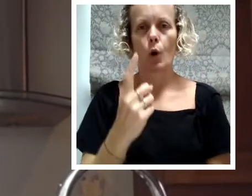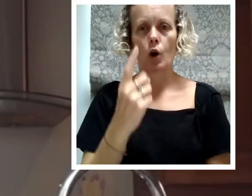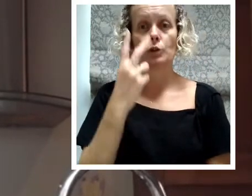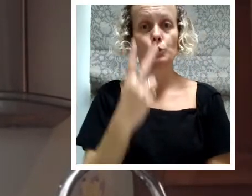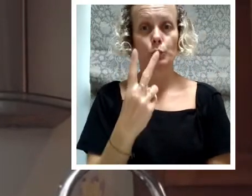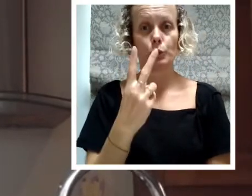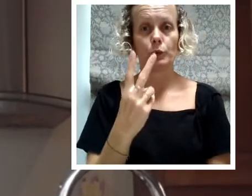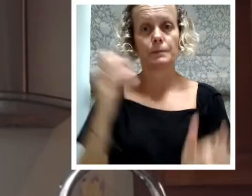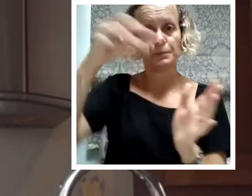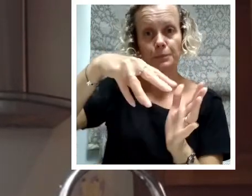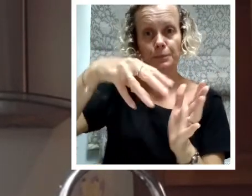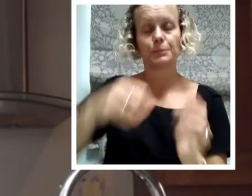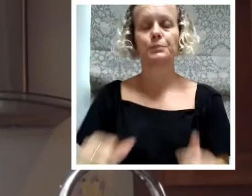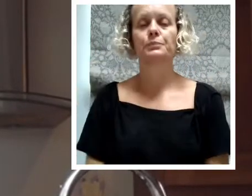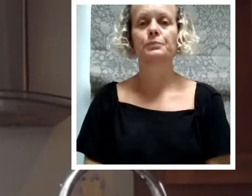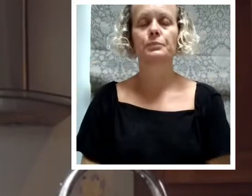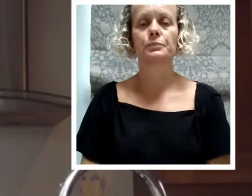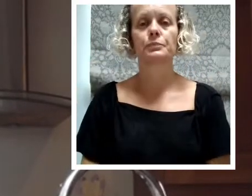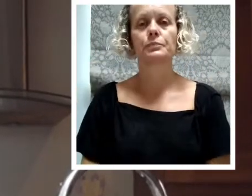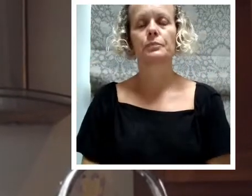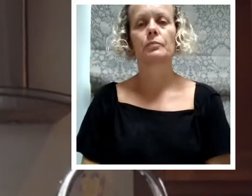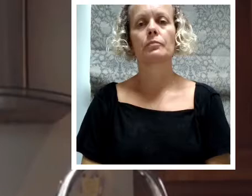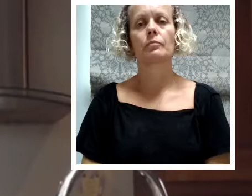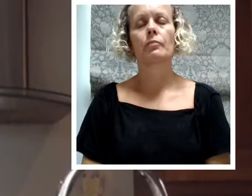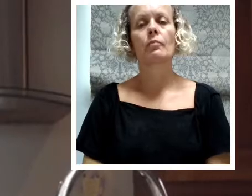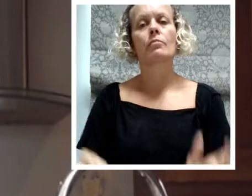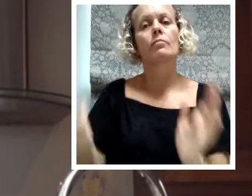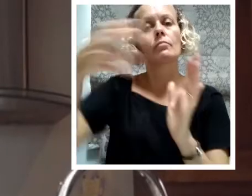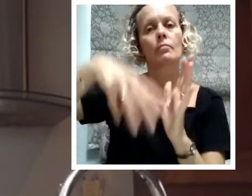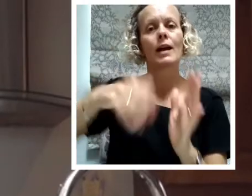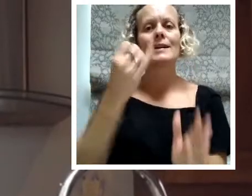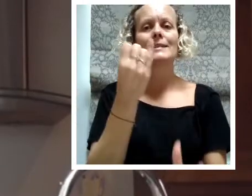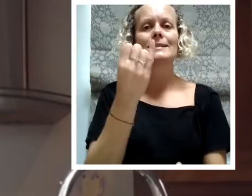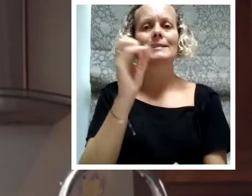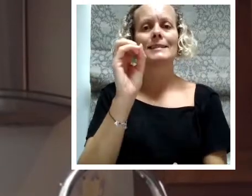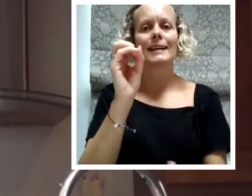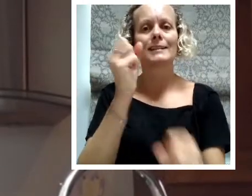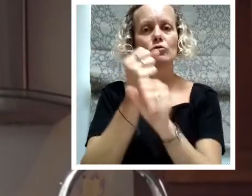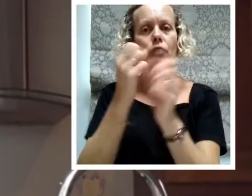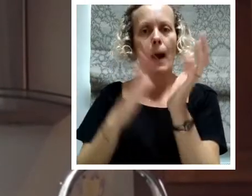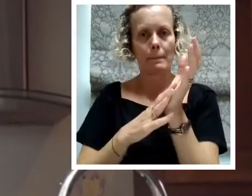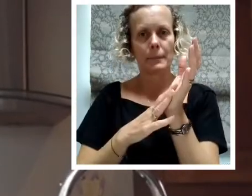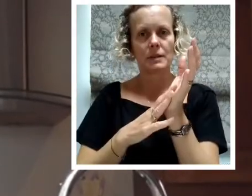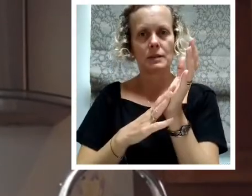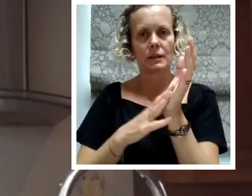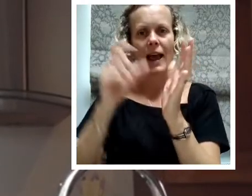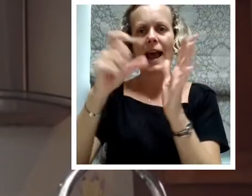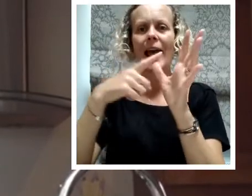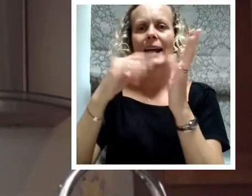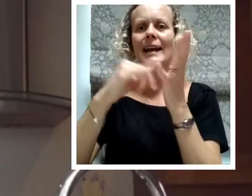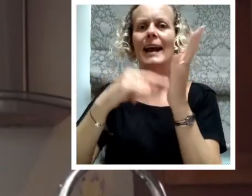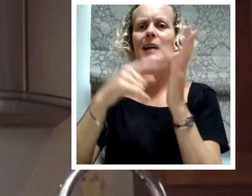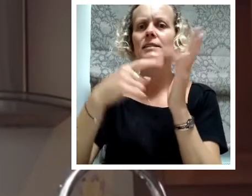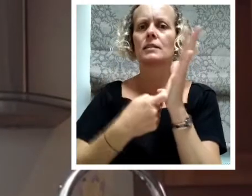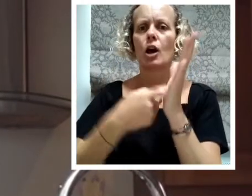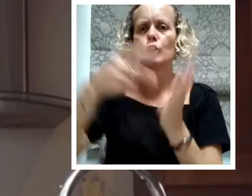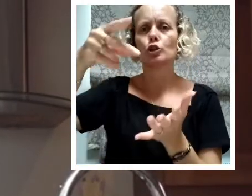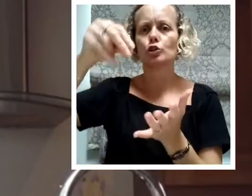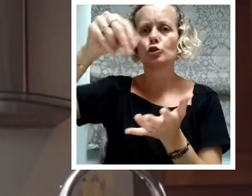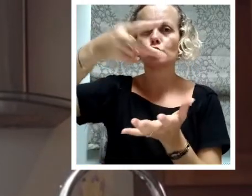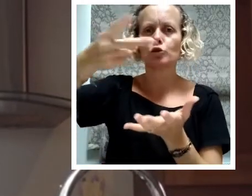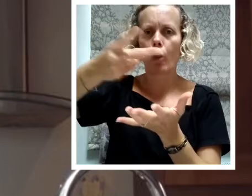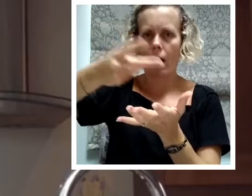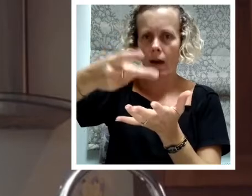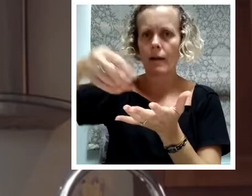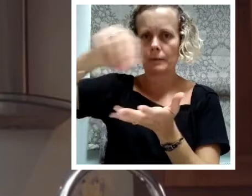2. Then we are going to add 60 grams of caster sugar into the jug.